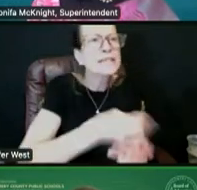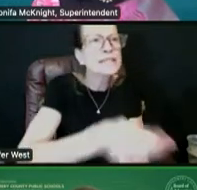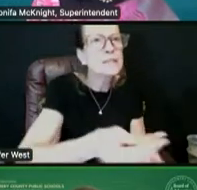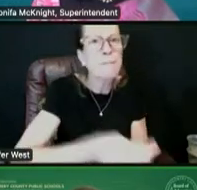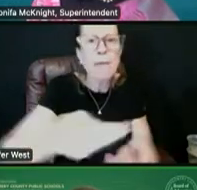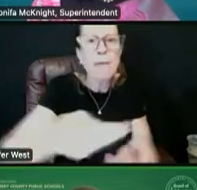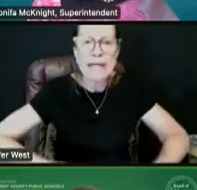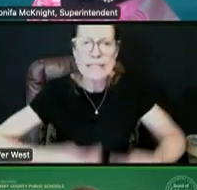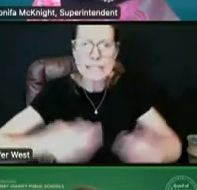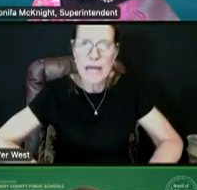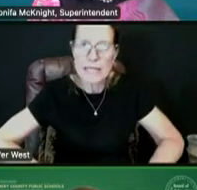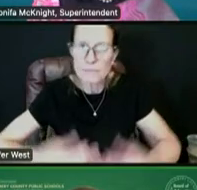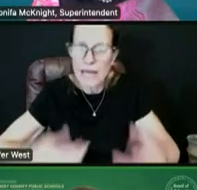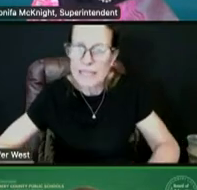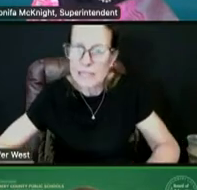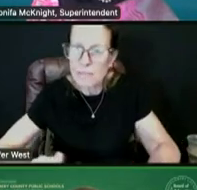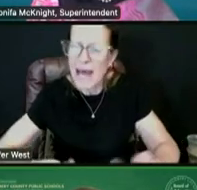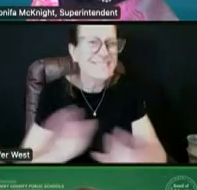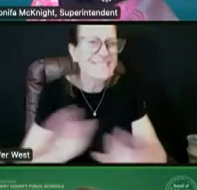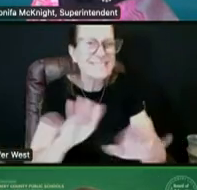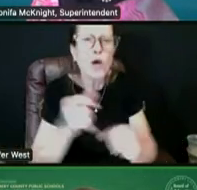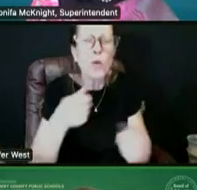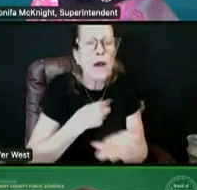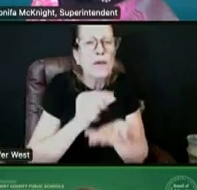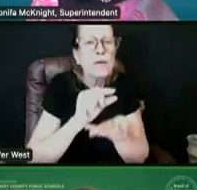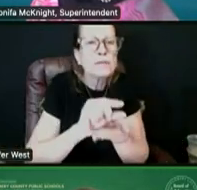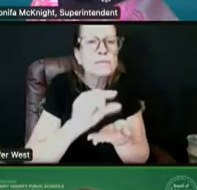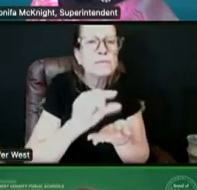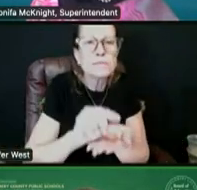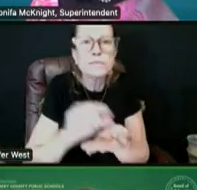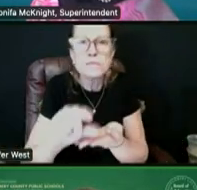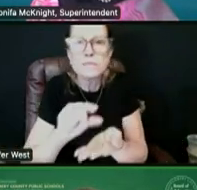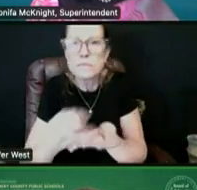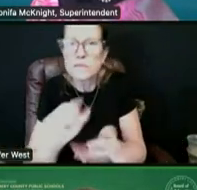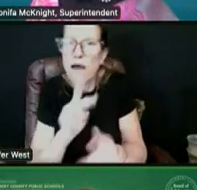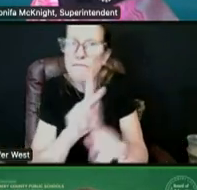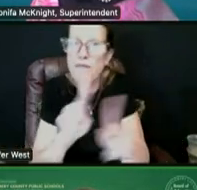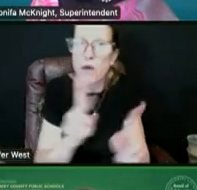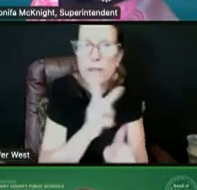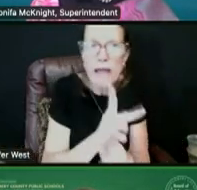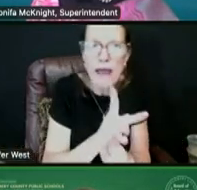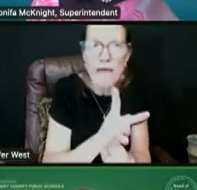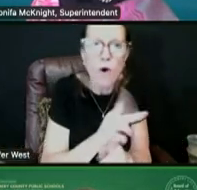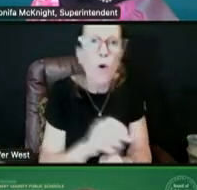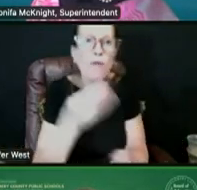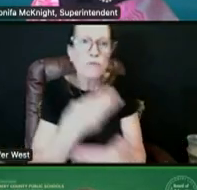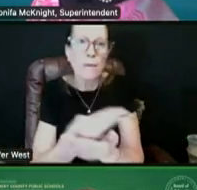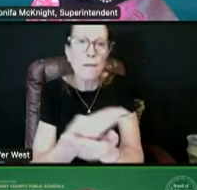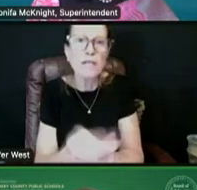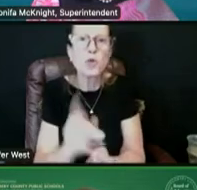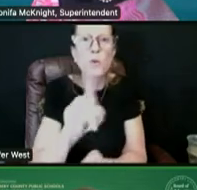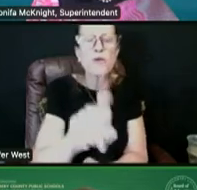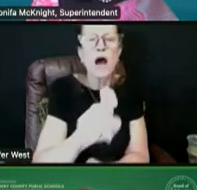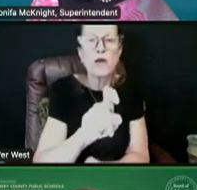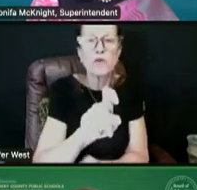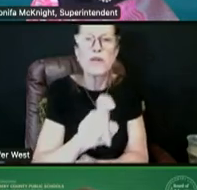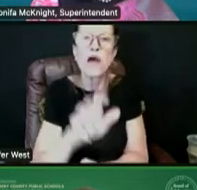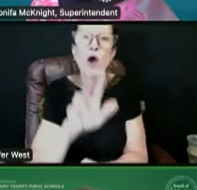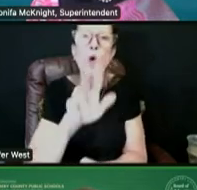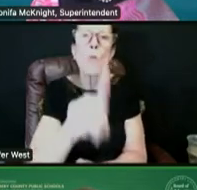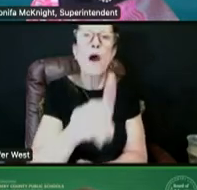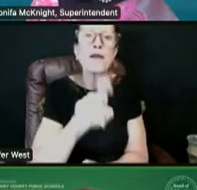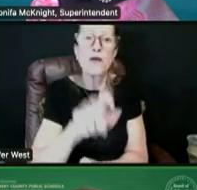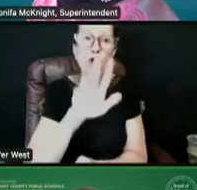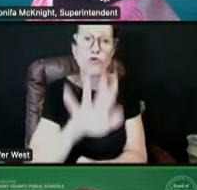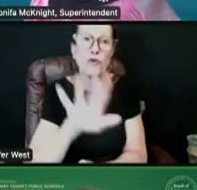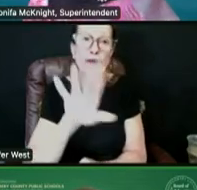budget increase from last year was about $138 million. And how we do that, how we allocate